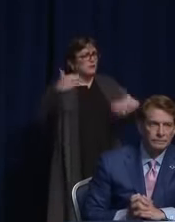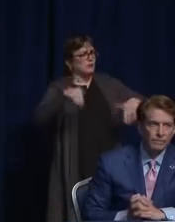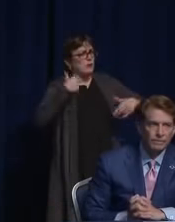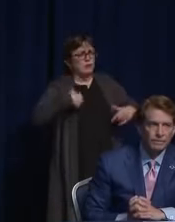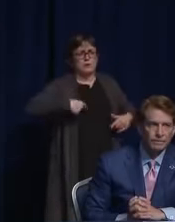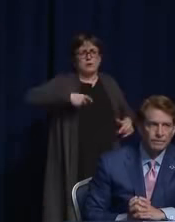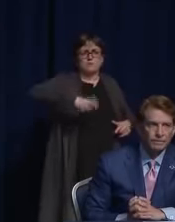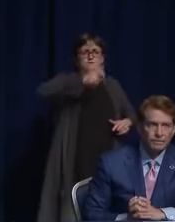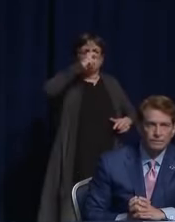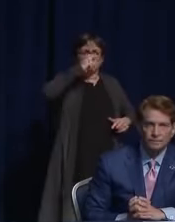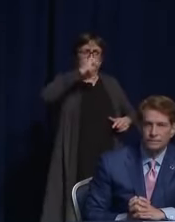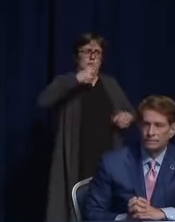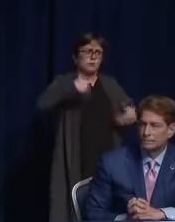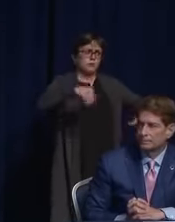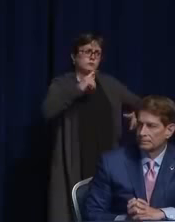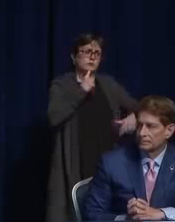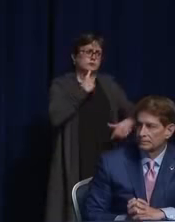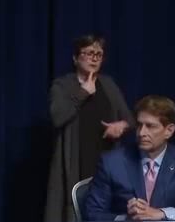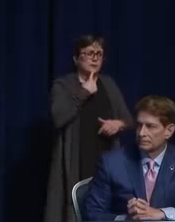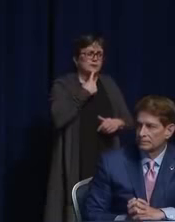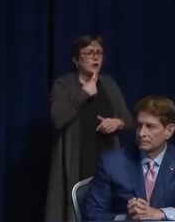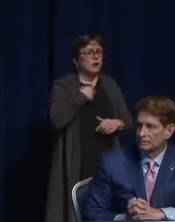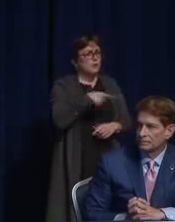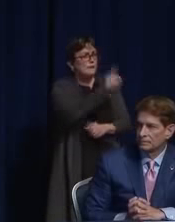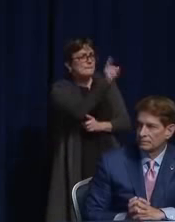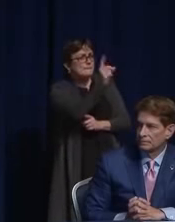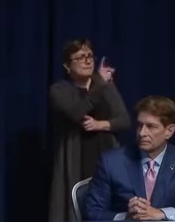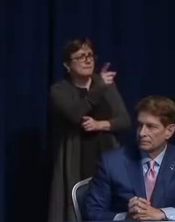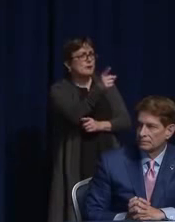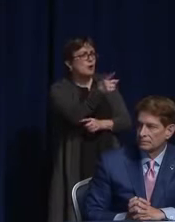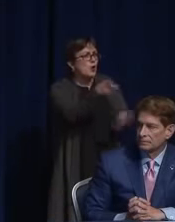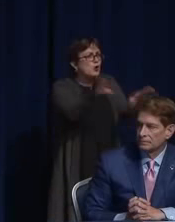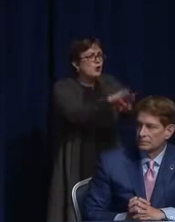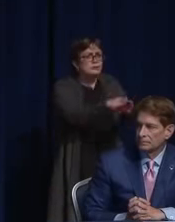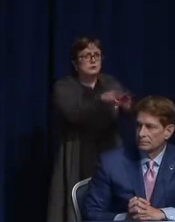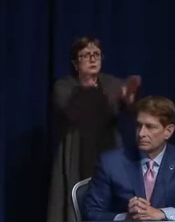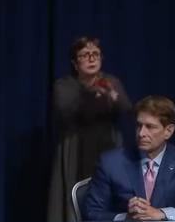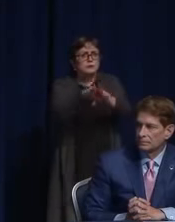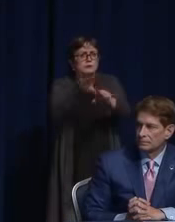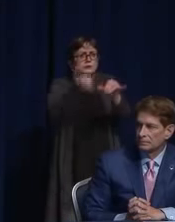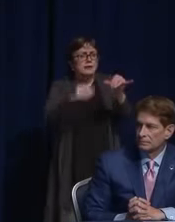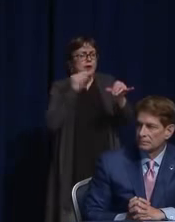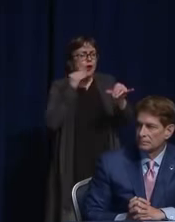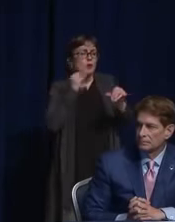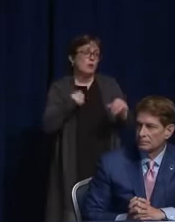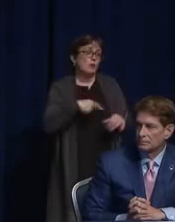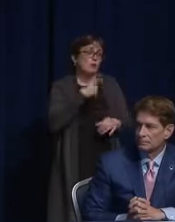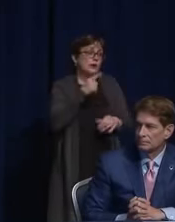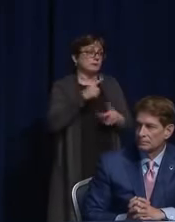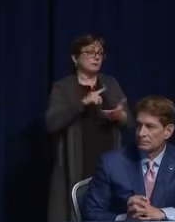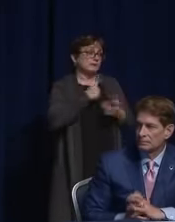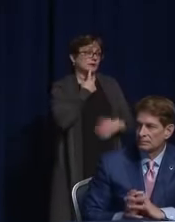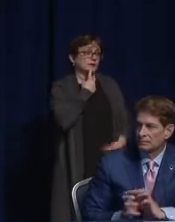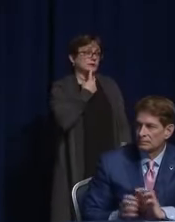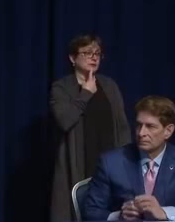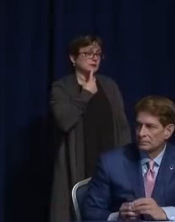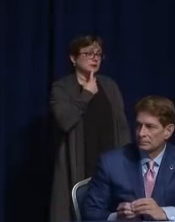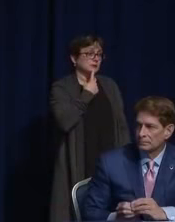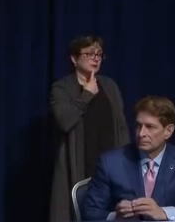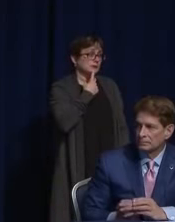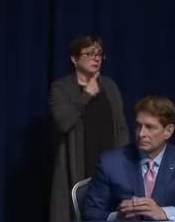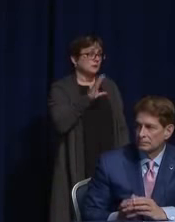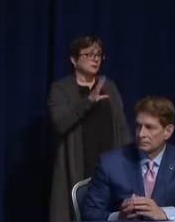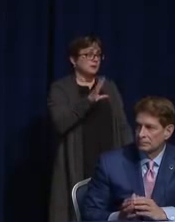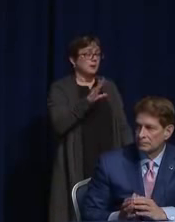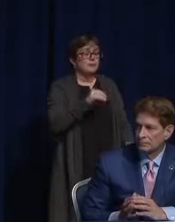more gatherings over X people, when we say this is closed, that you can't do this, we mean it, and we will enforce it. The reason is so that